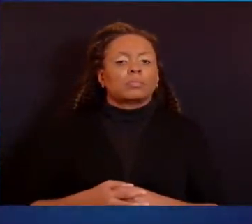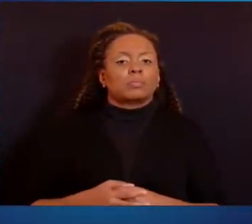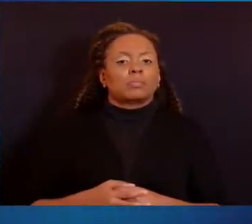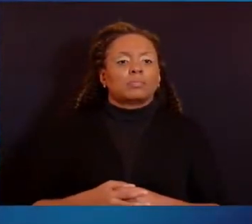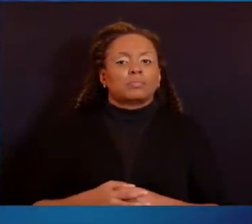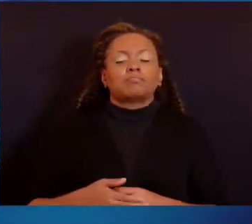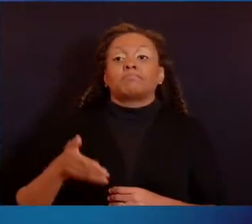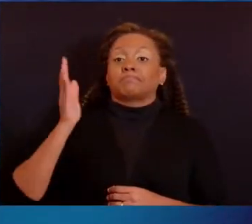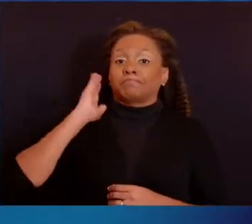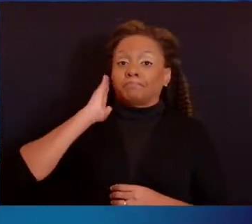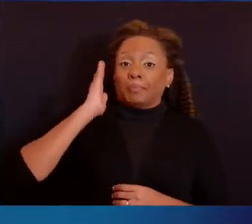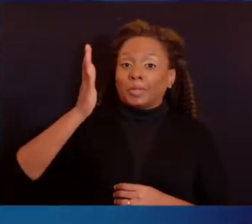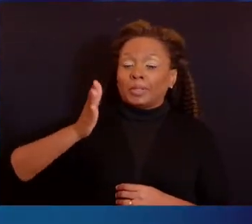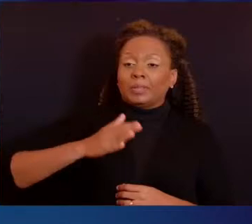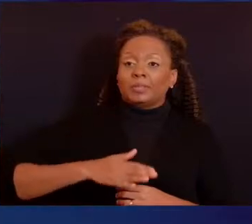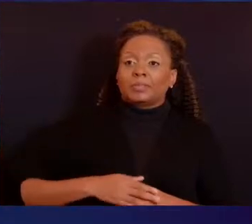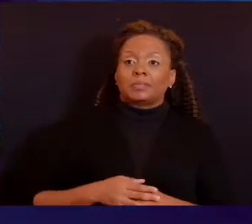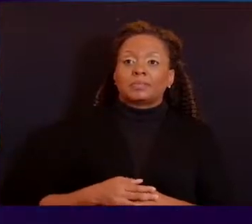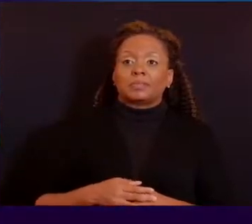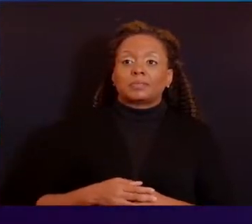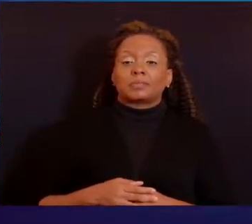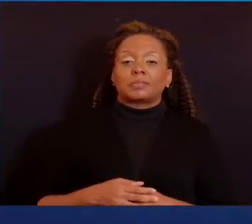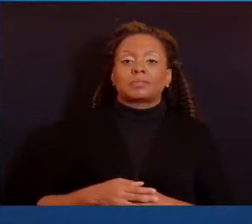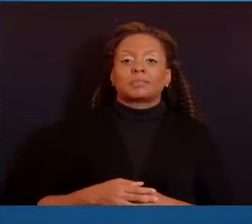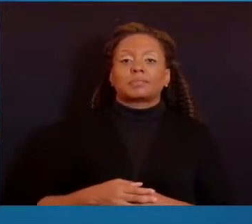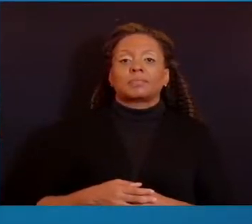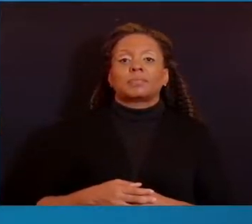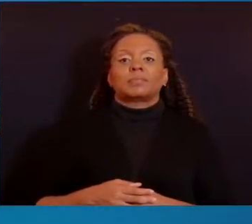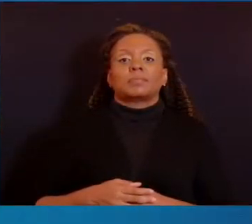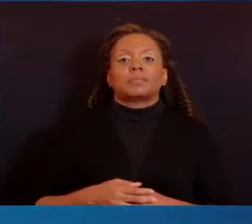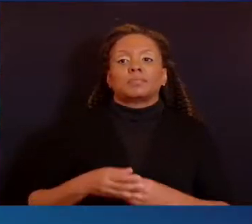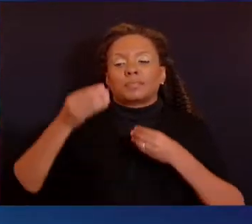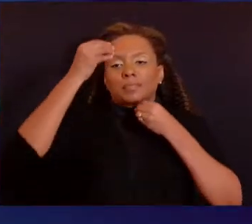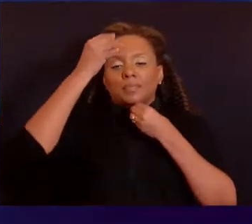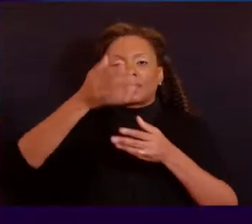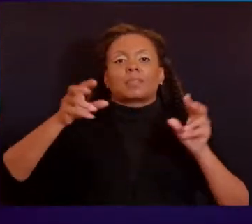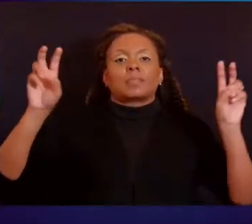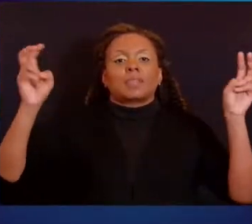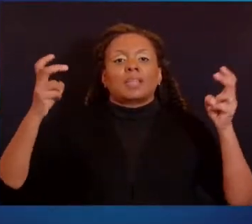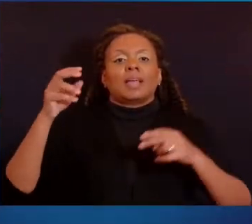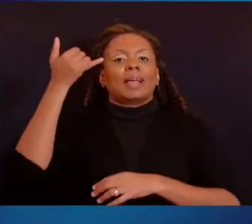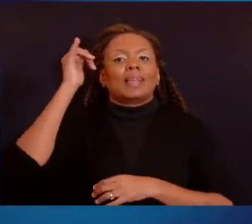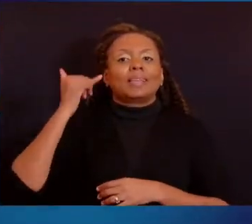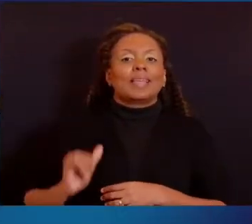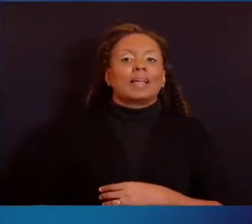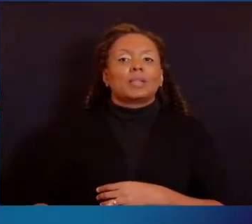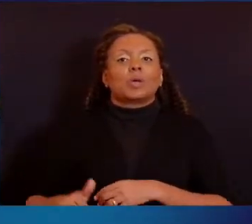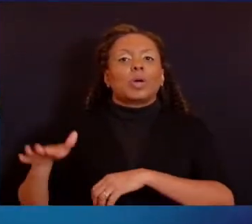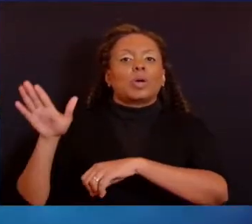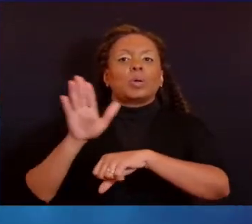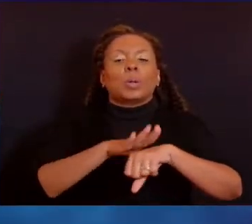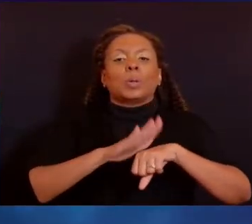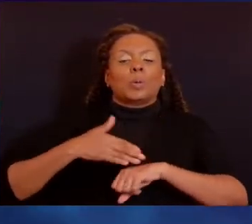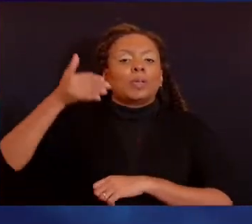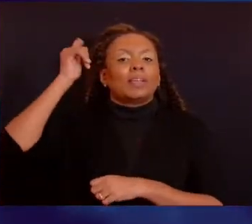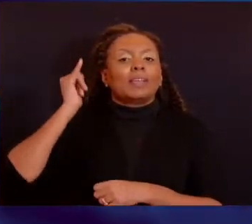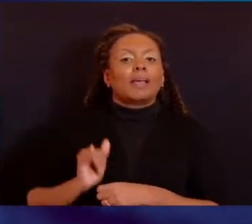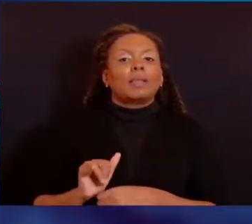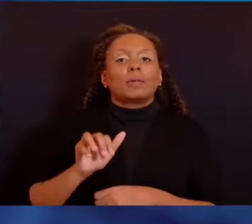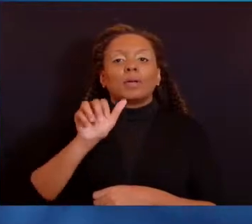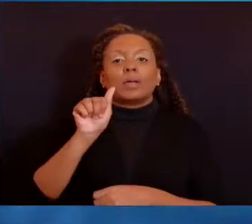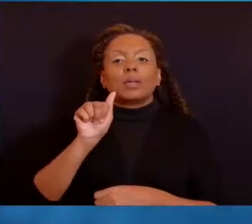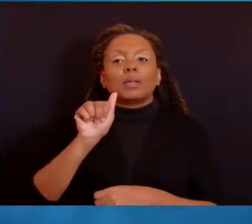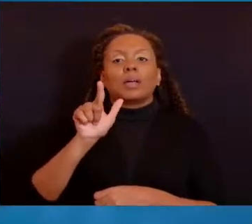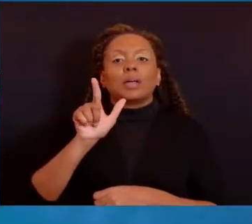is, we will, just like yesterday, issue a yellow alert indicating to persons to just be aware of an